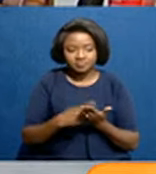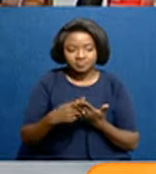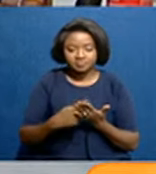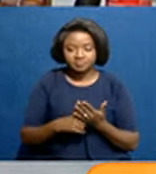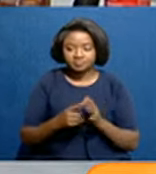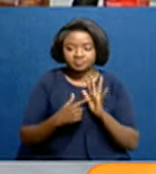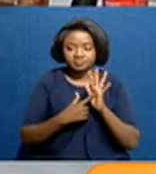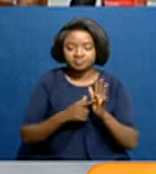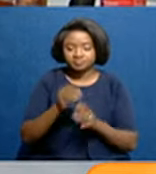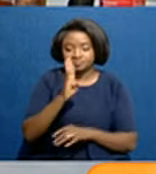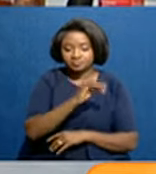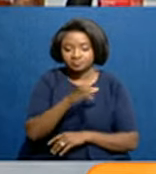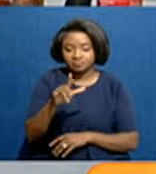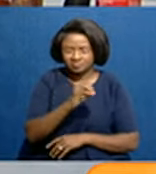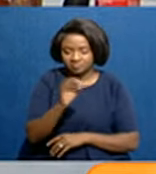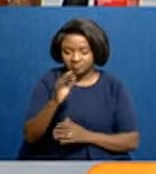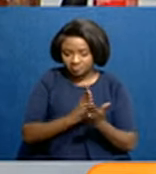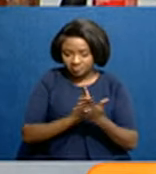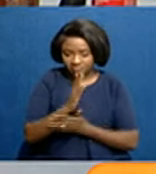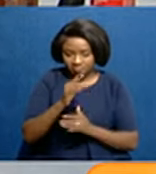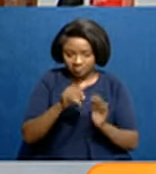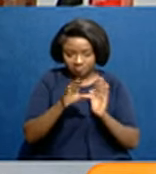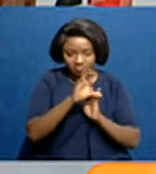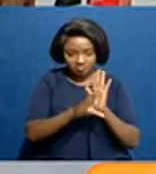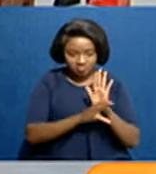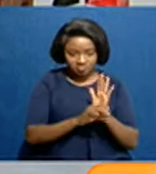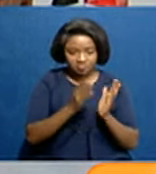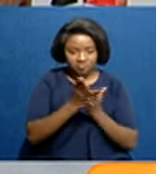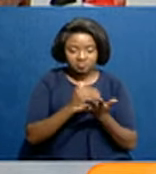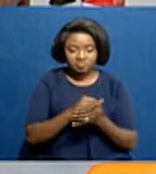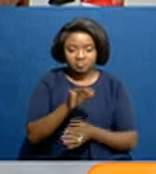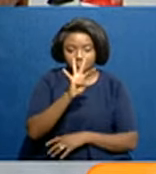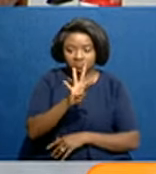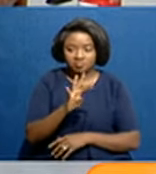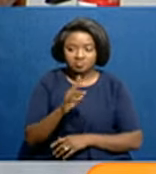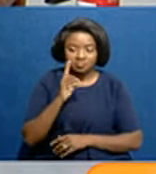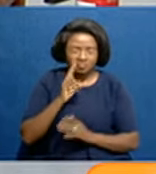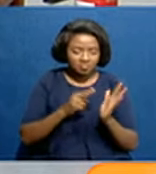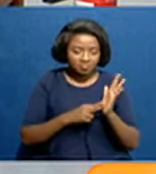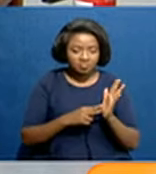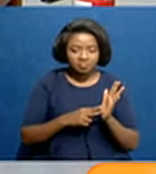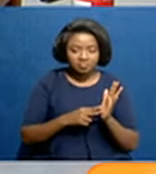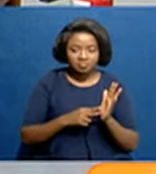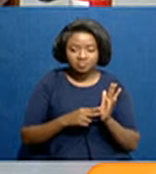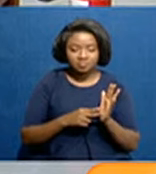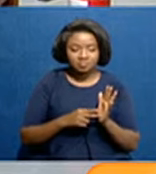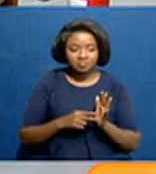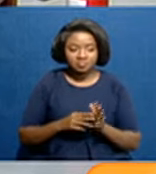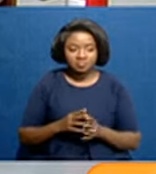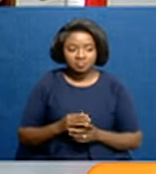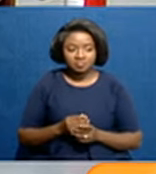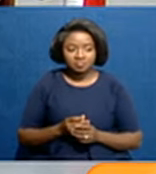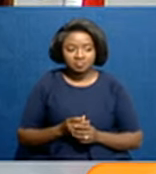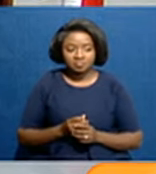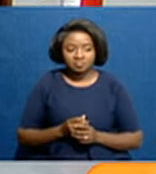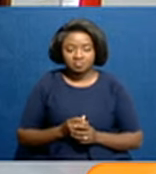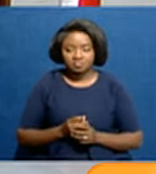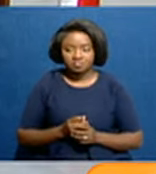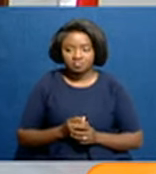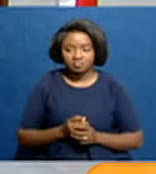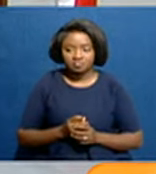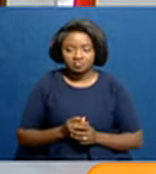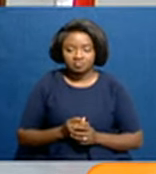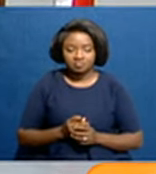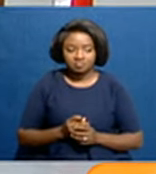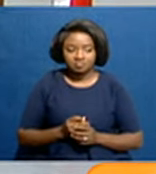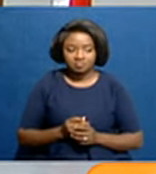Bill of Rights, which is Section 4 of our Constitution, and you just read the preamble, and I want to read that very, very, very